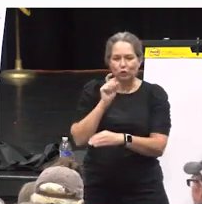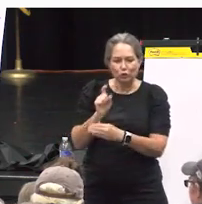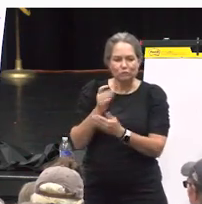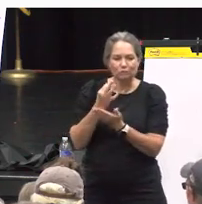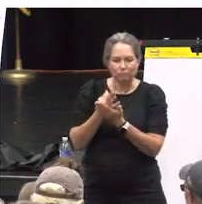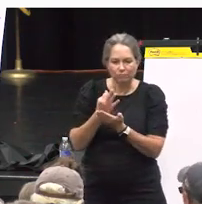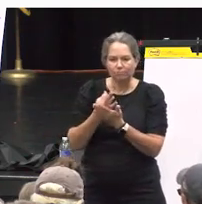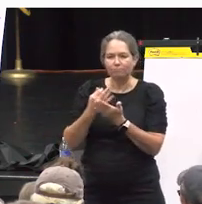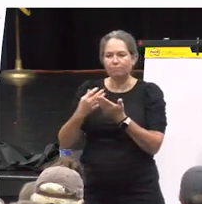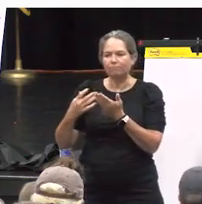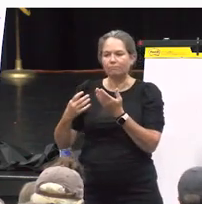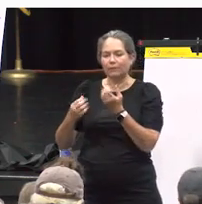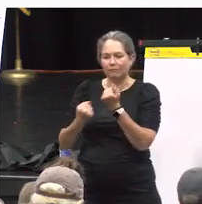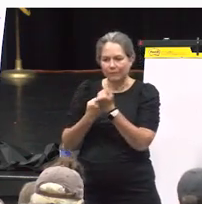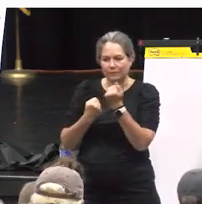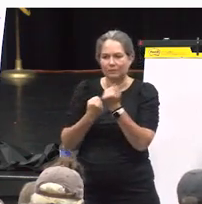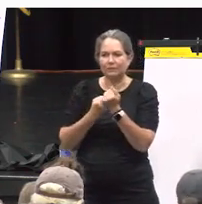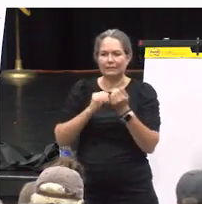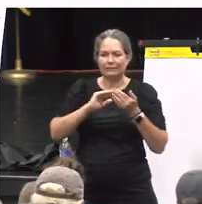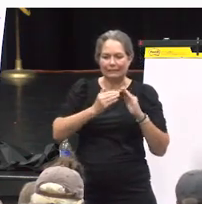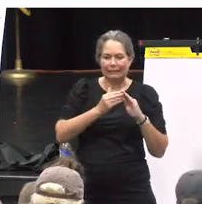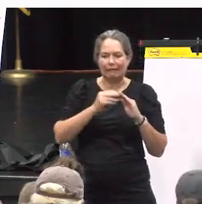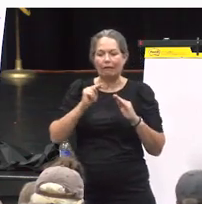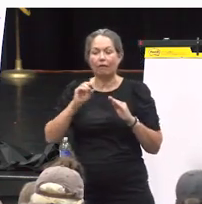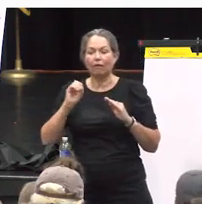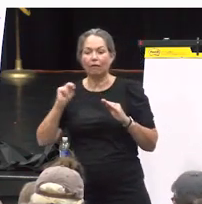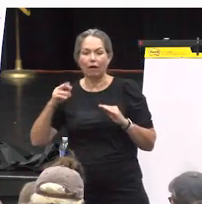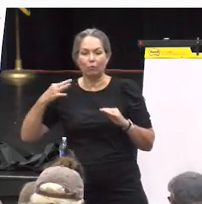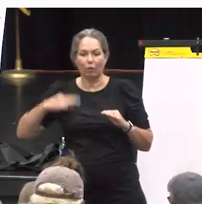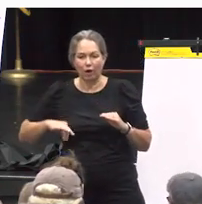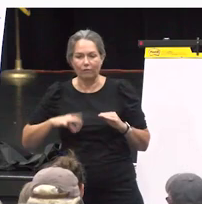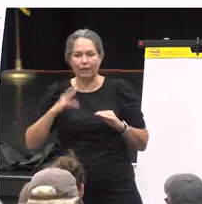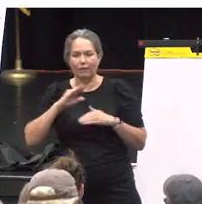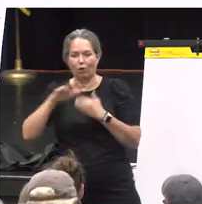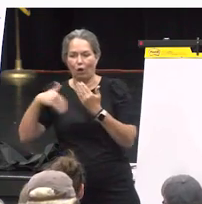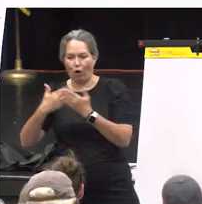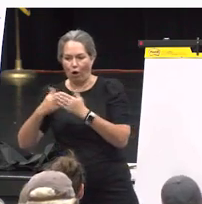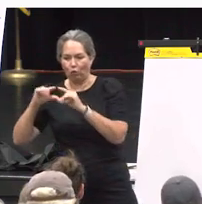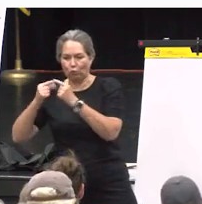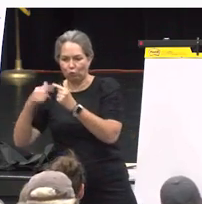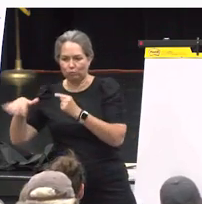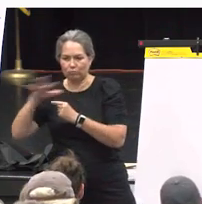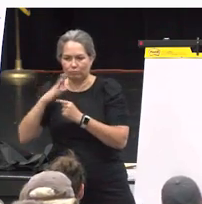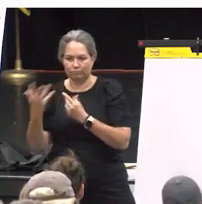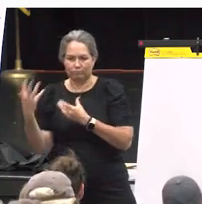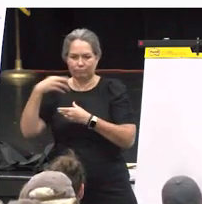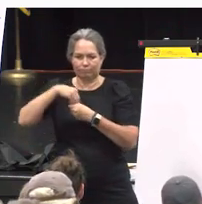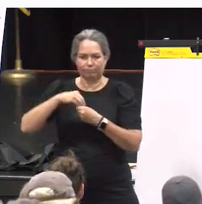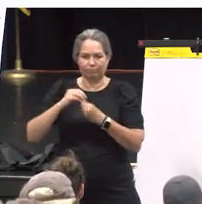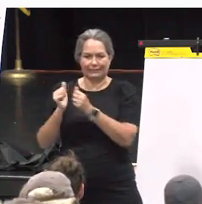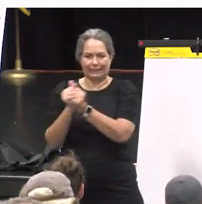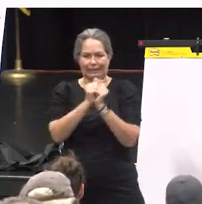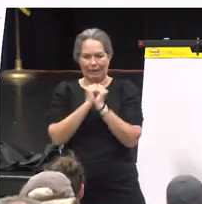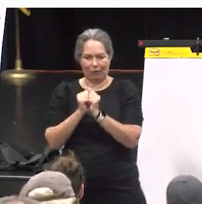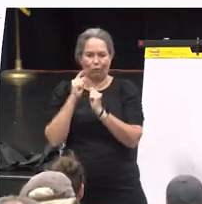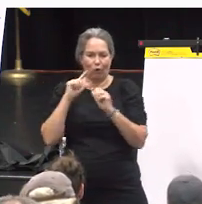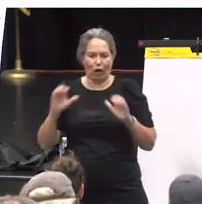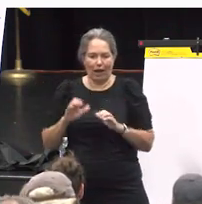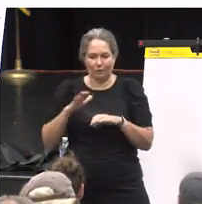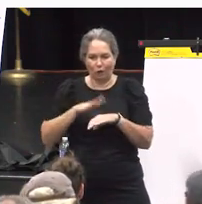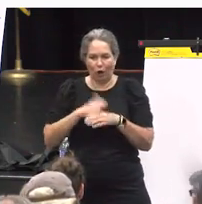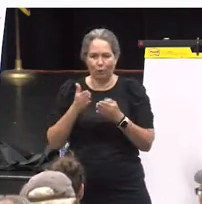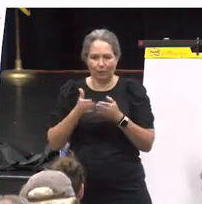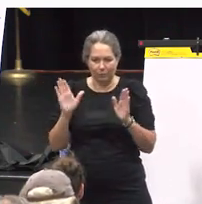to bring together the city, leading nonprofits, and all forces for good in partnership to act on public priorities for and